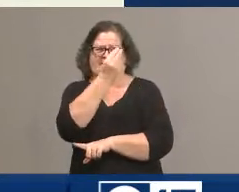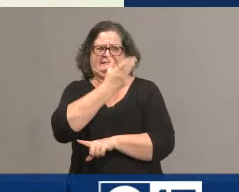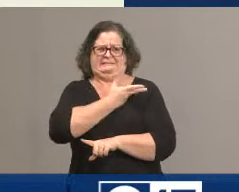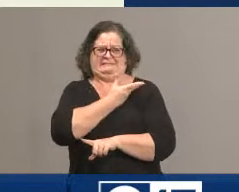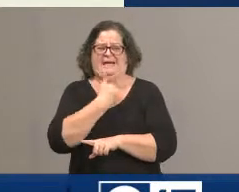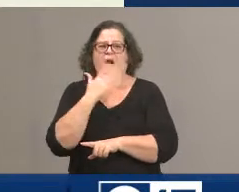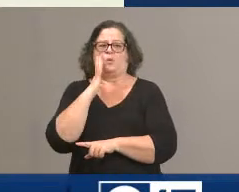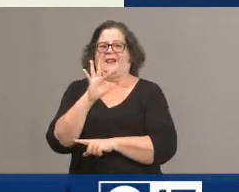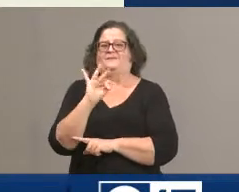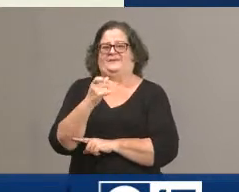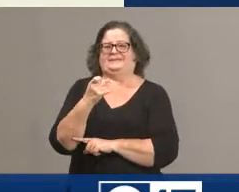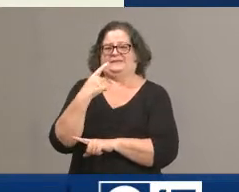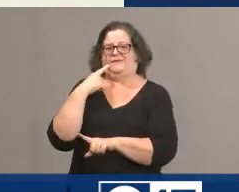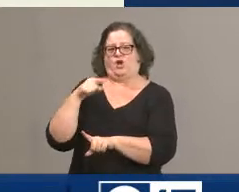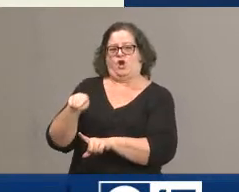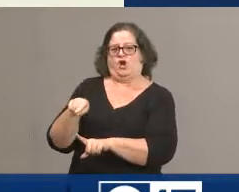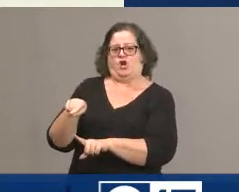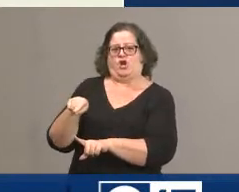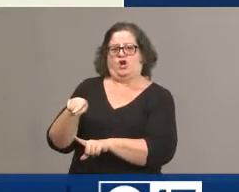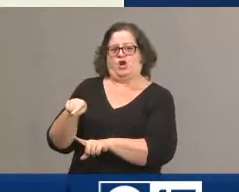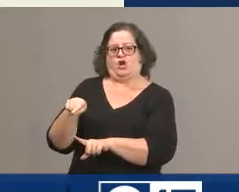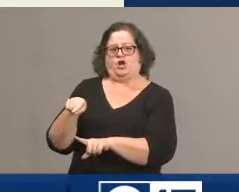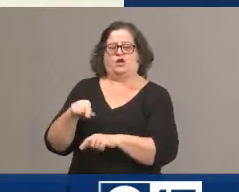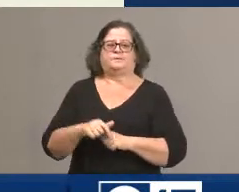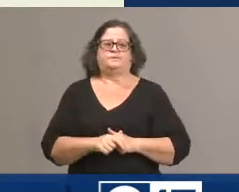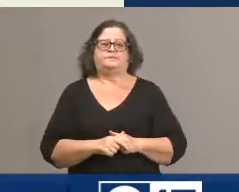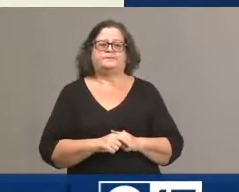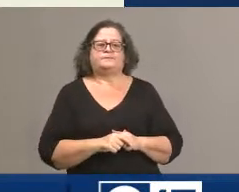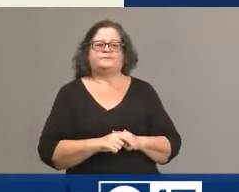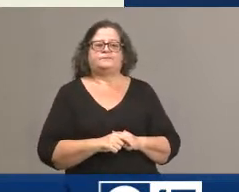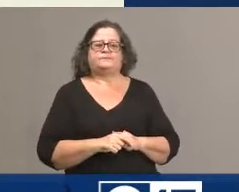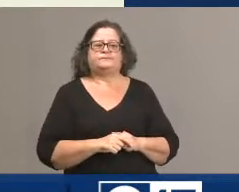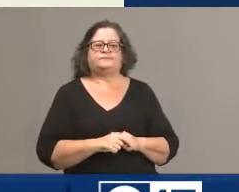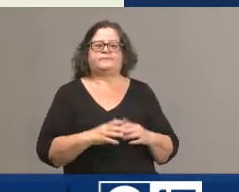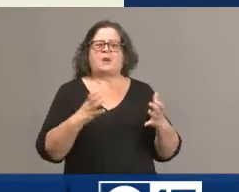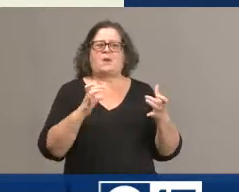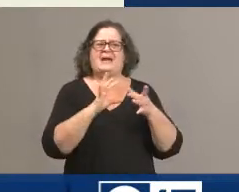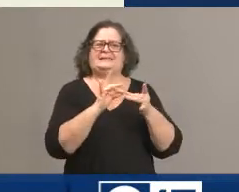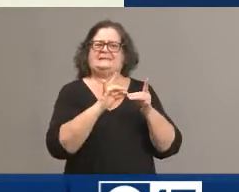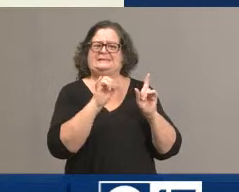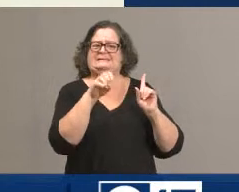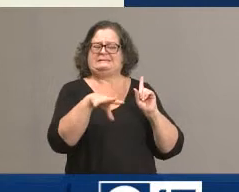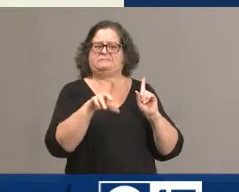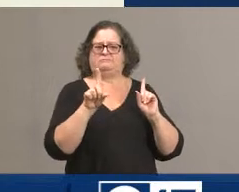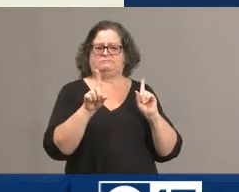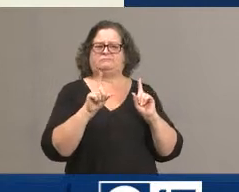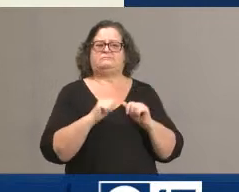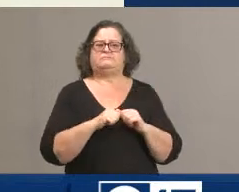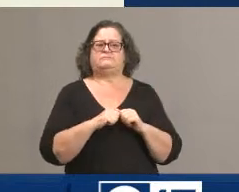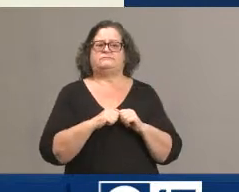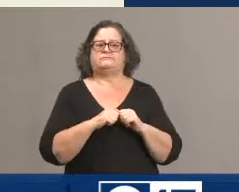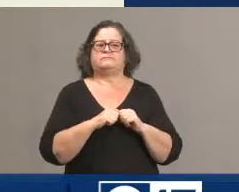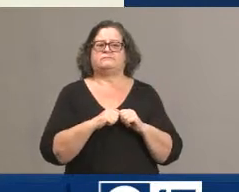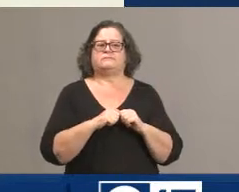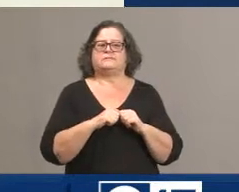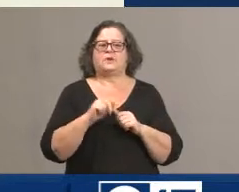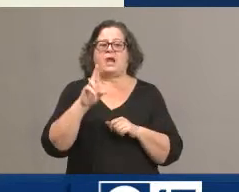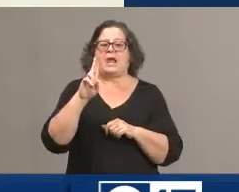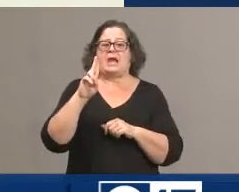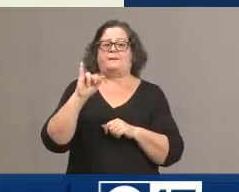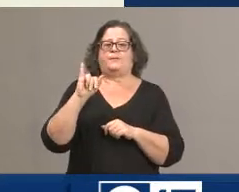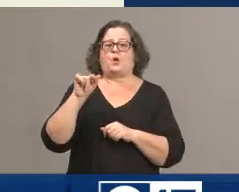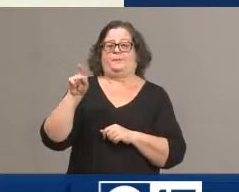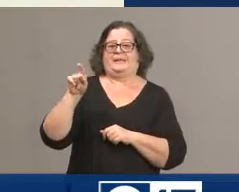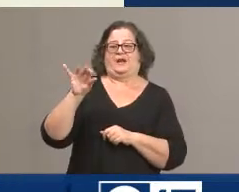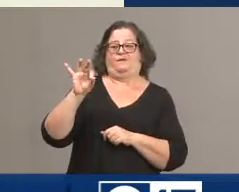say is unemployment fraud, unfortunately, is on the rise across the